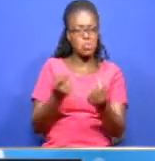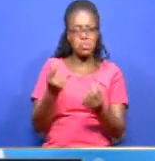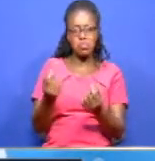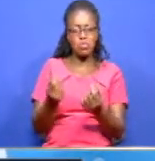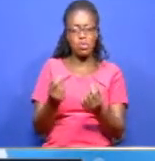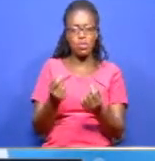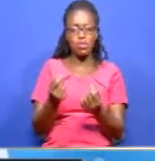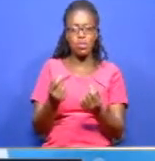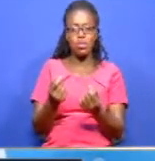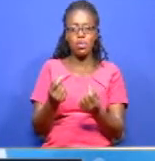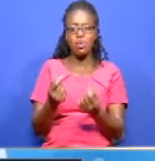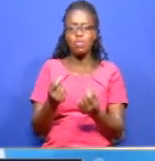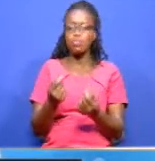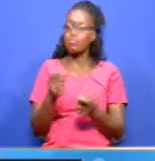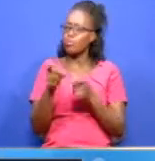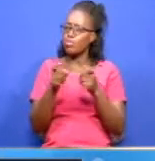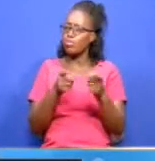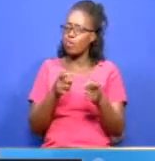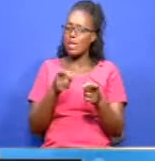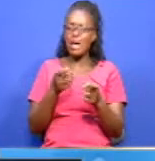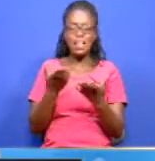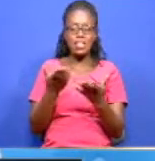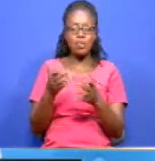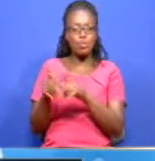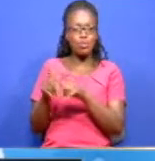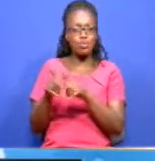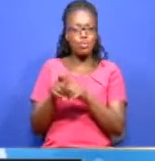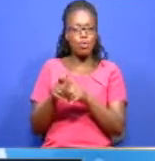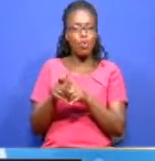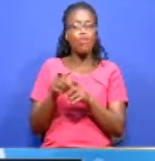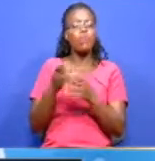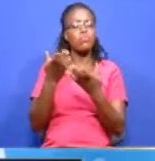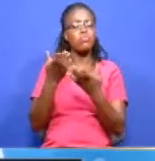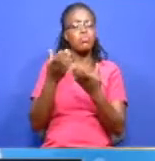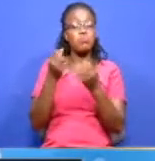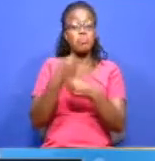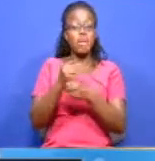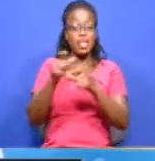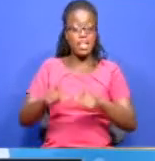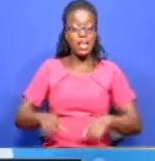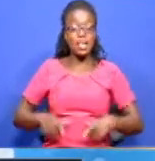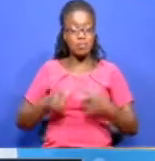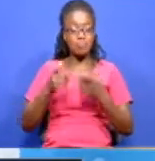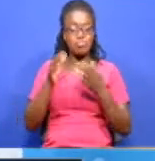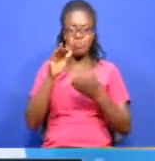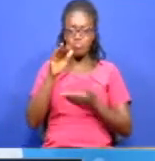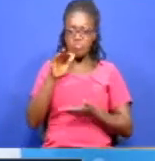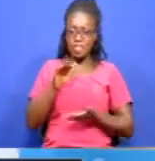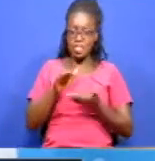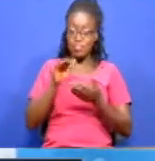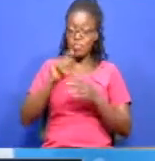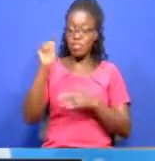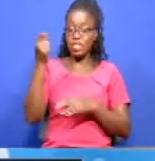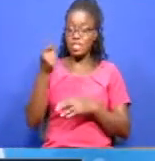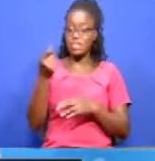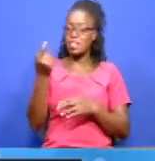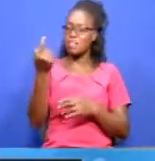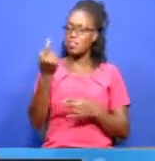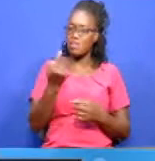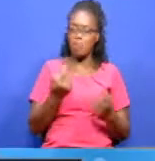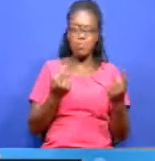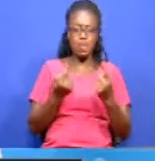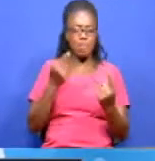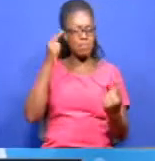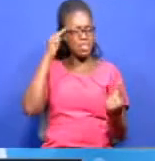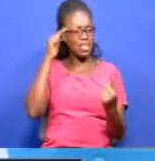unduly complicate life for Kenyans. But these measures are necessary, and they may come in phases, and they may target certain